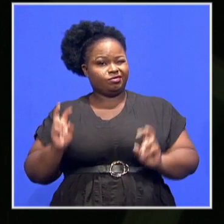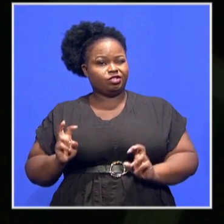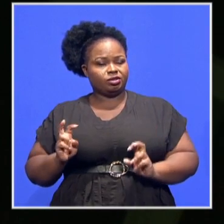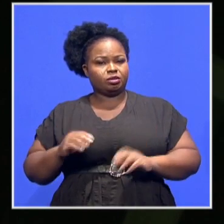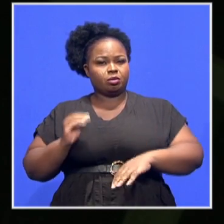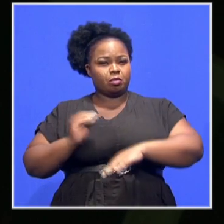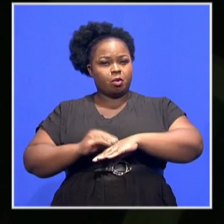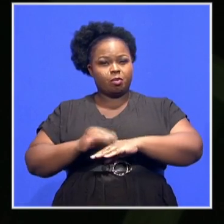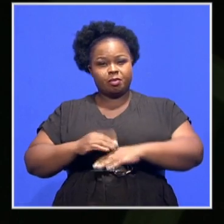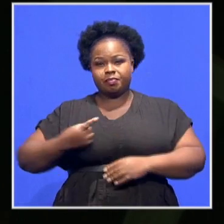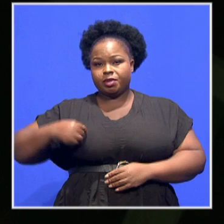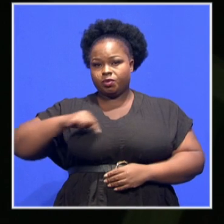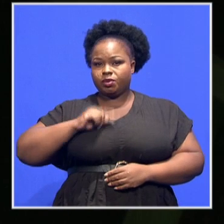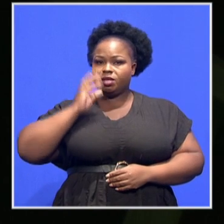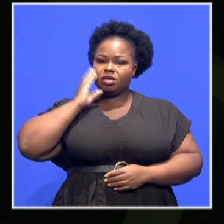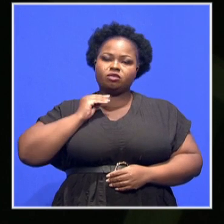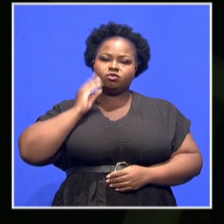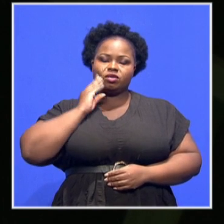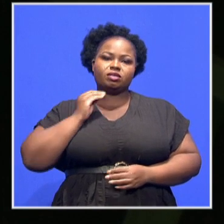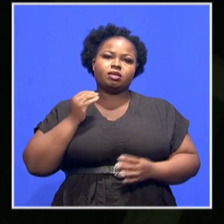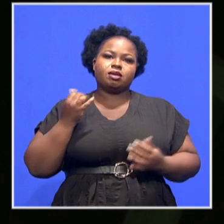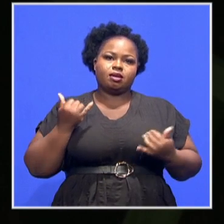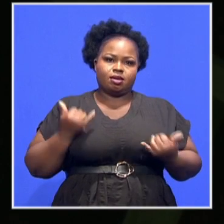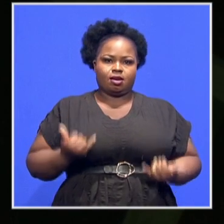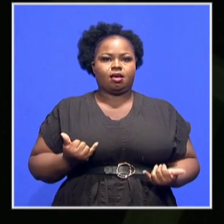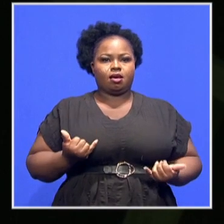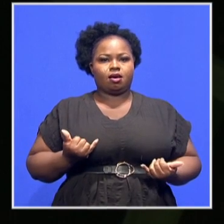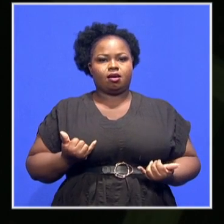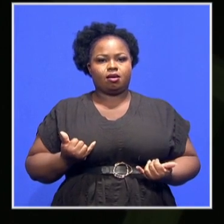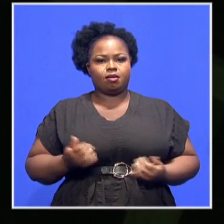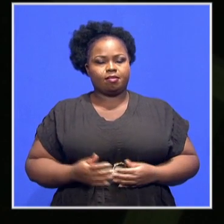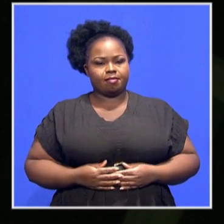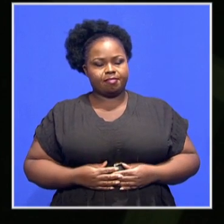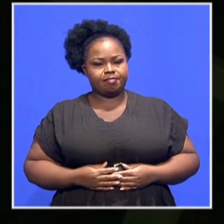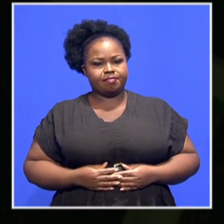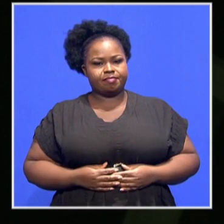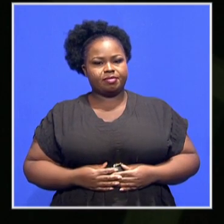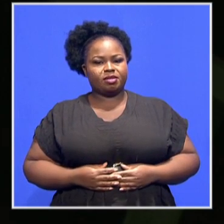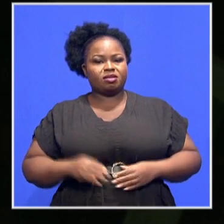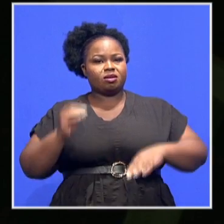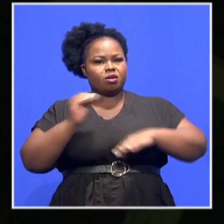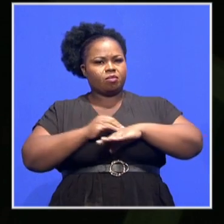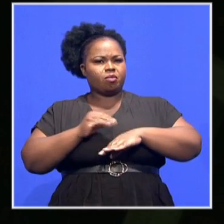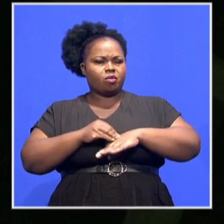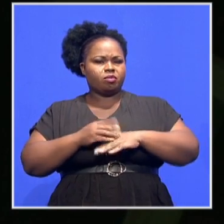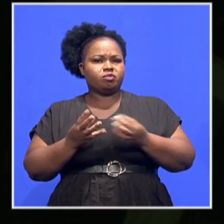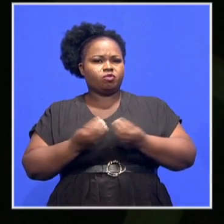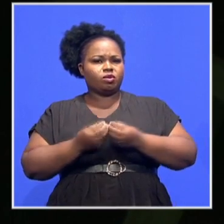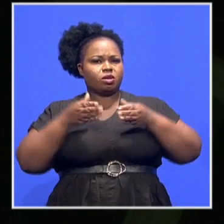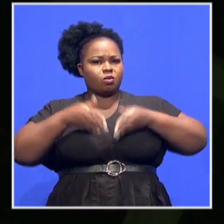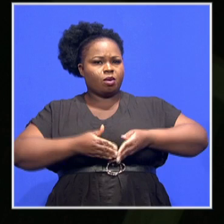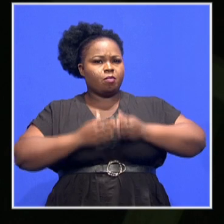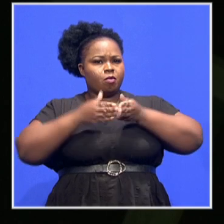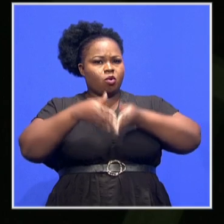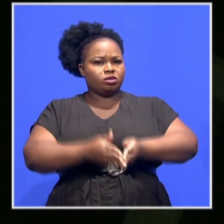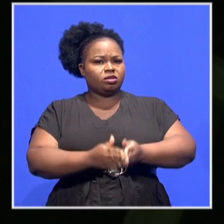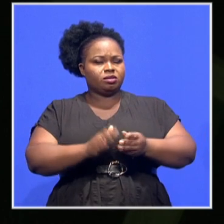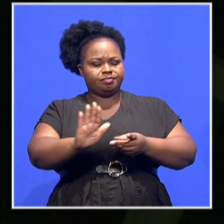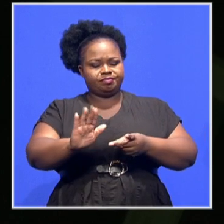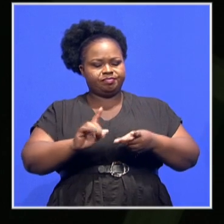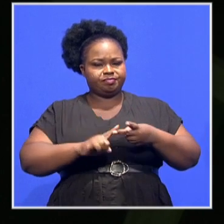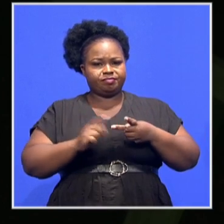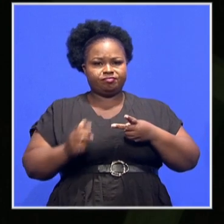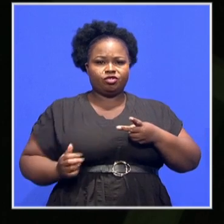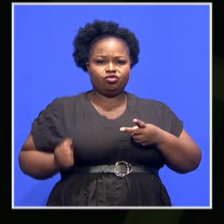through now, and problems with our ports, our rail